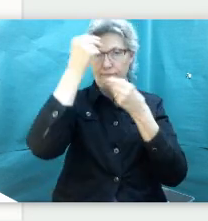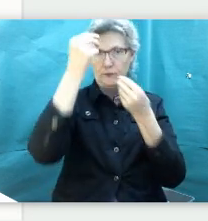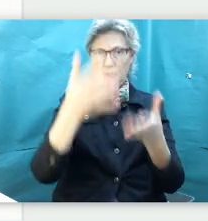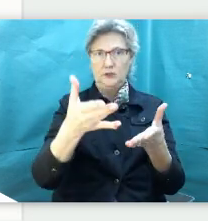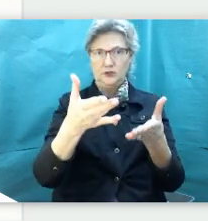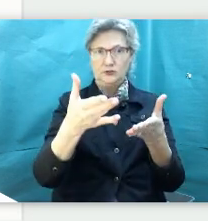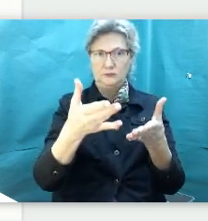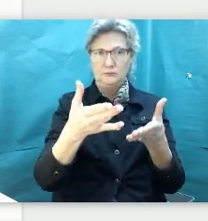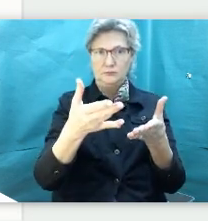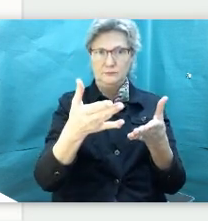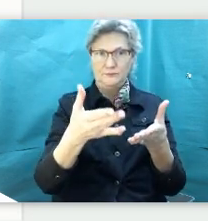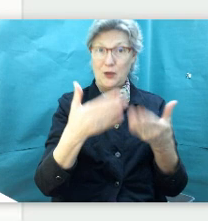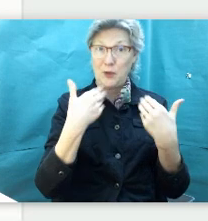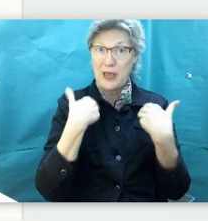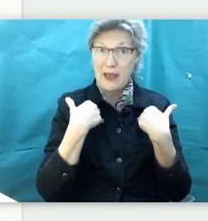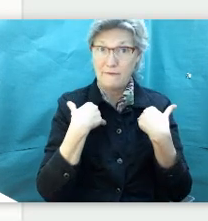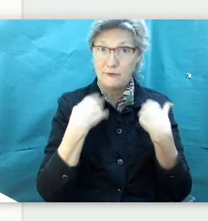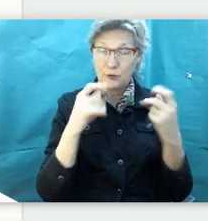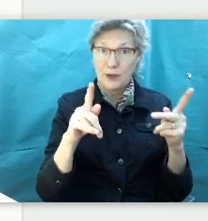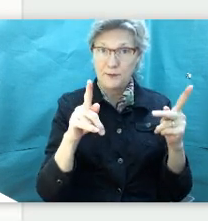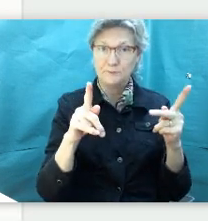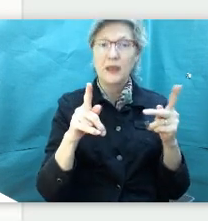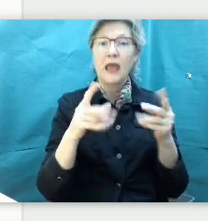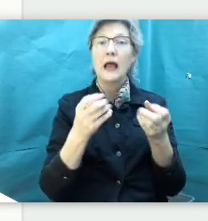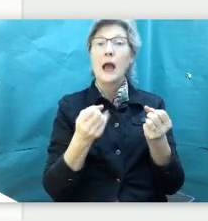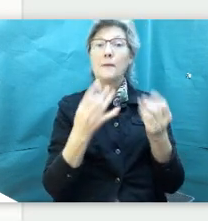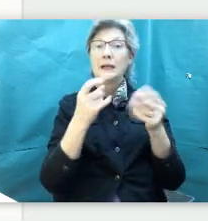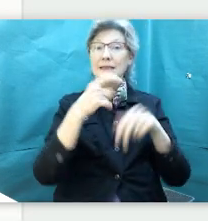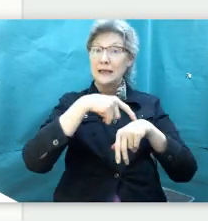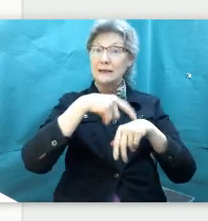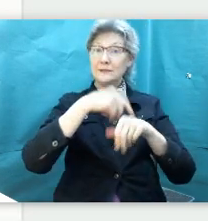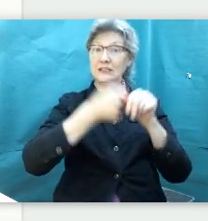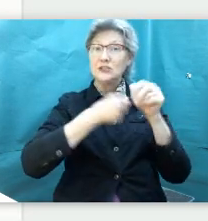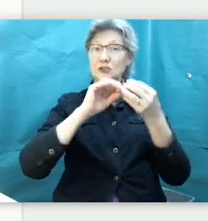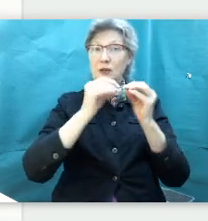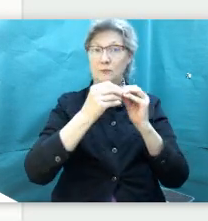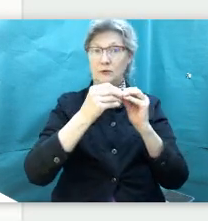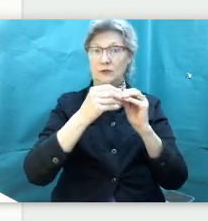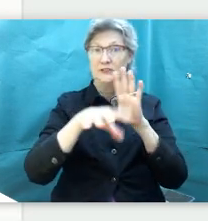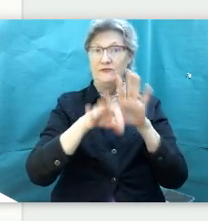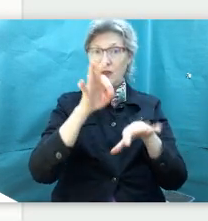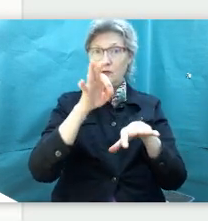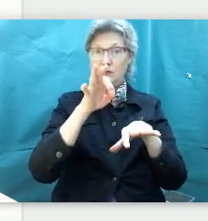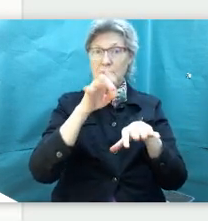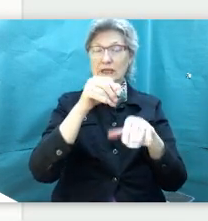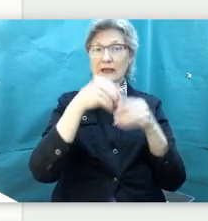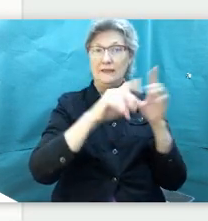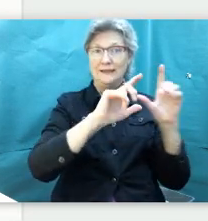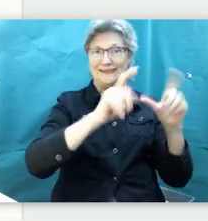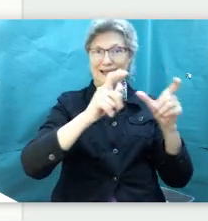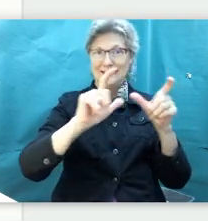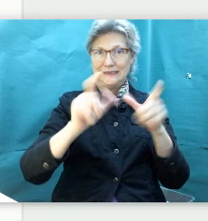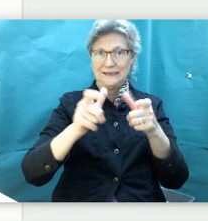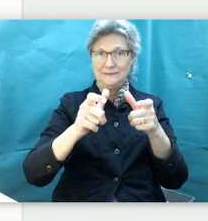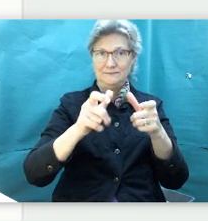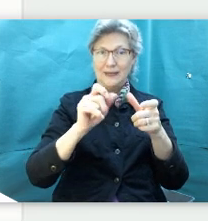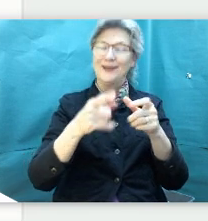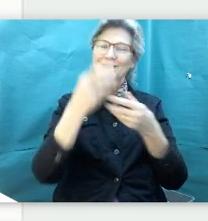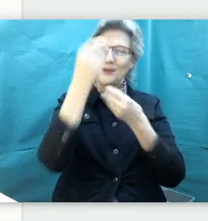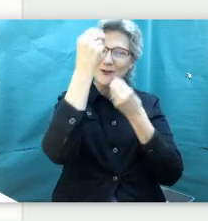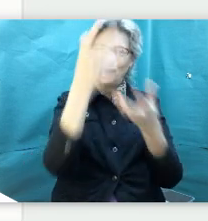that are involved and the number of times each number is found in the data set. Here is our